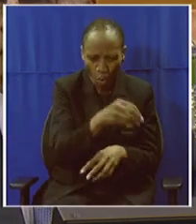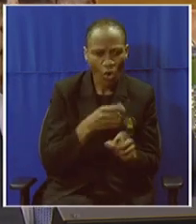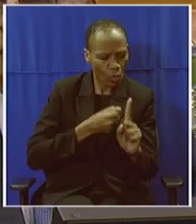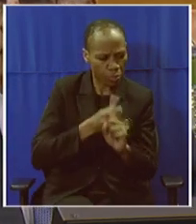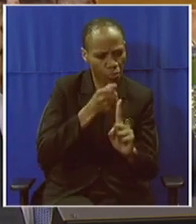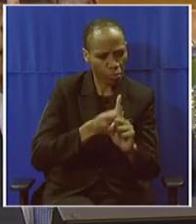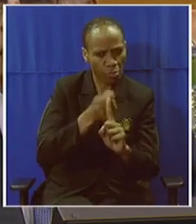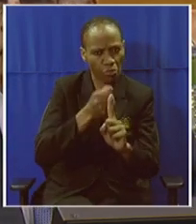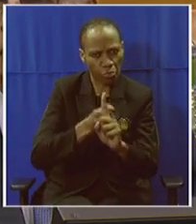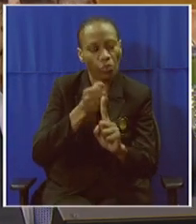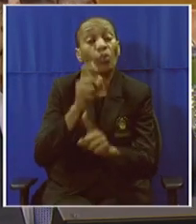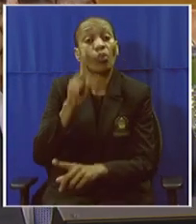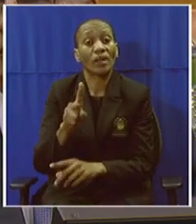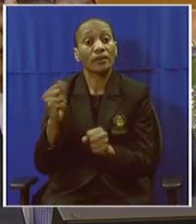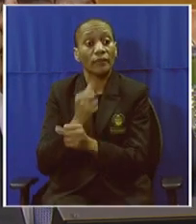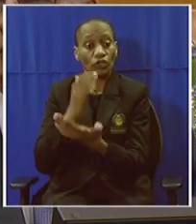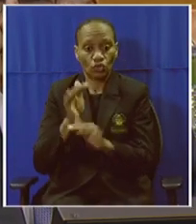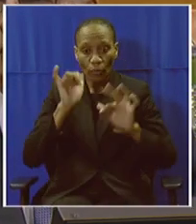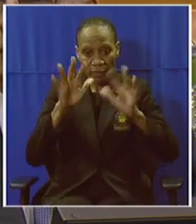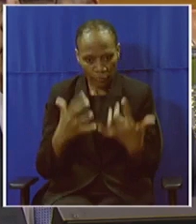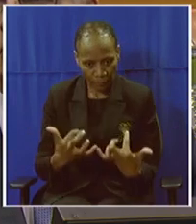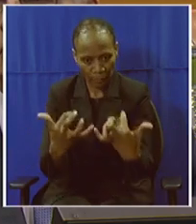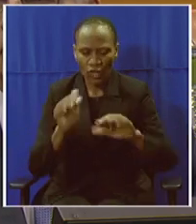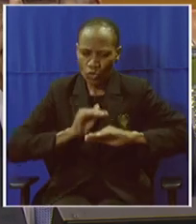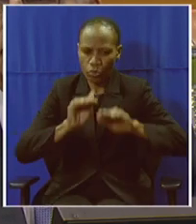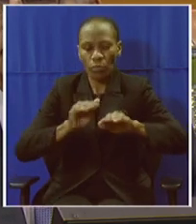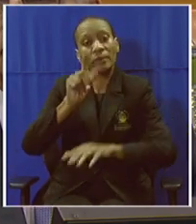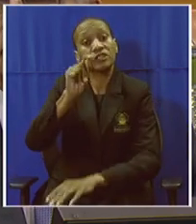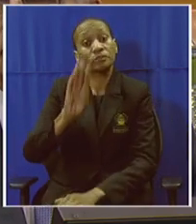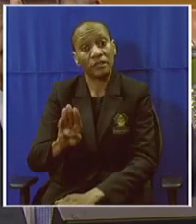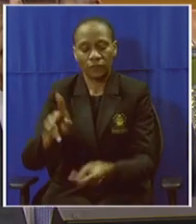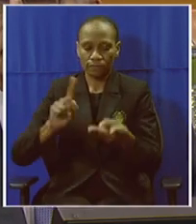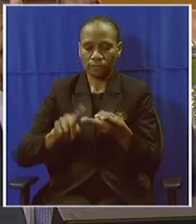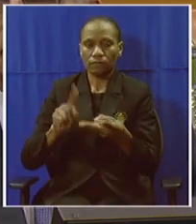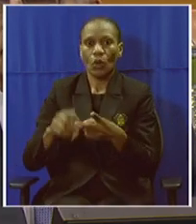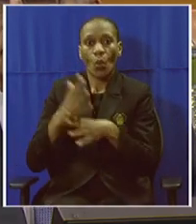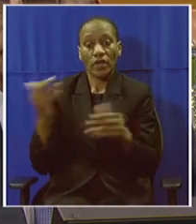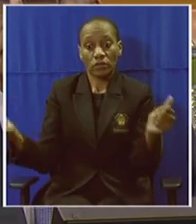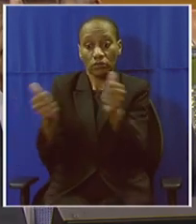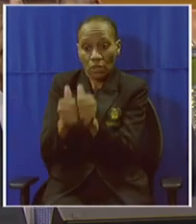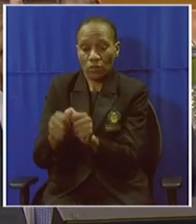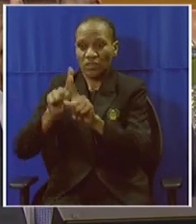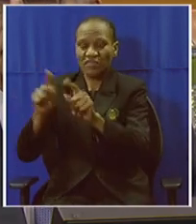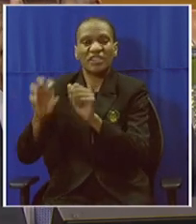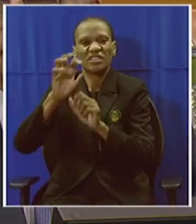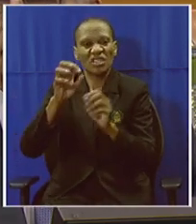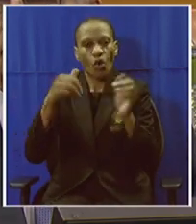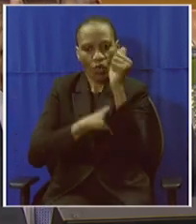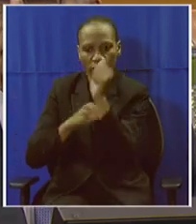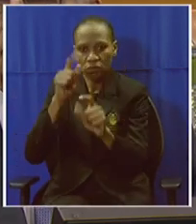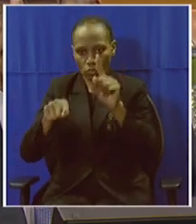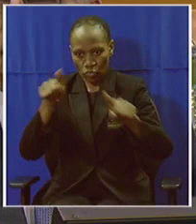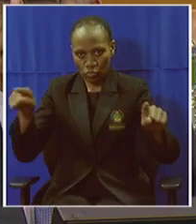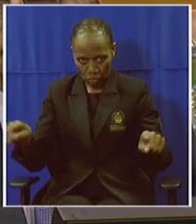the response to TB in the country and their constituencies, and drive